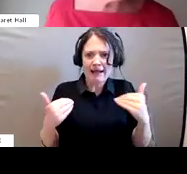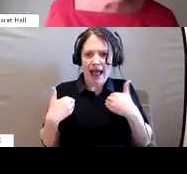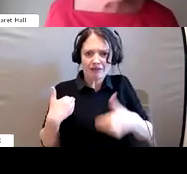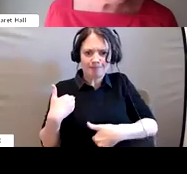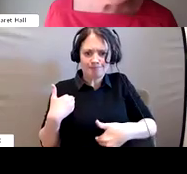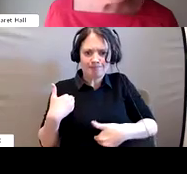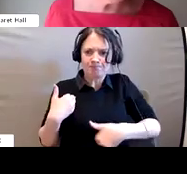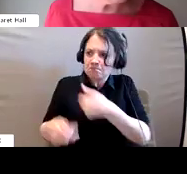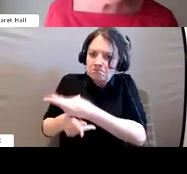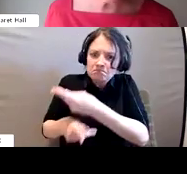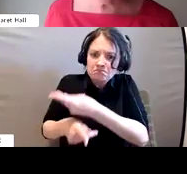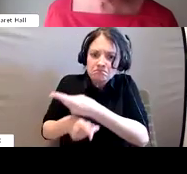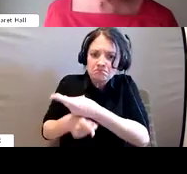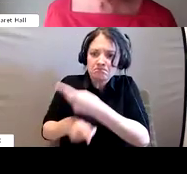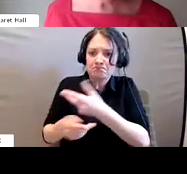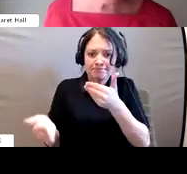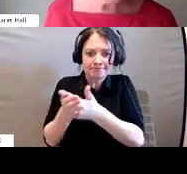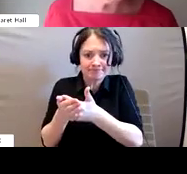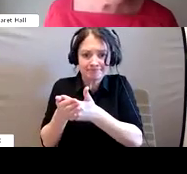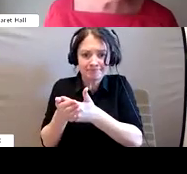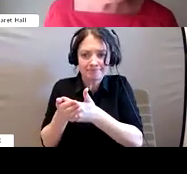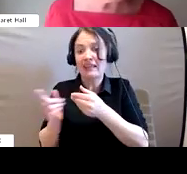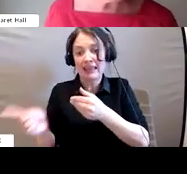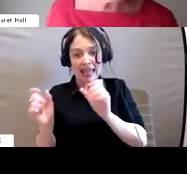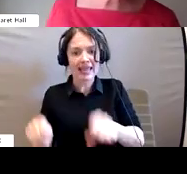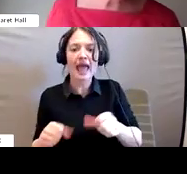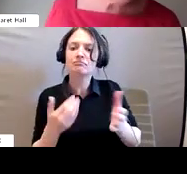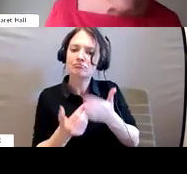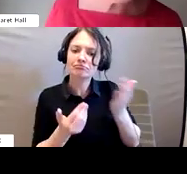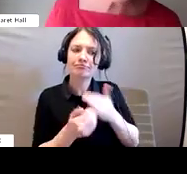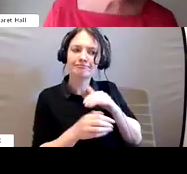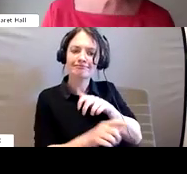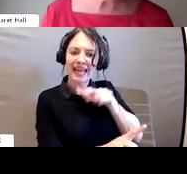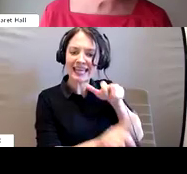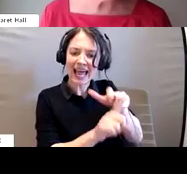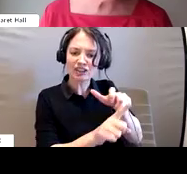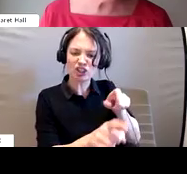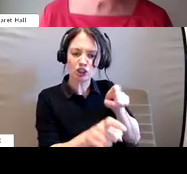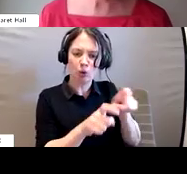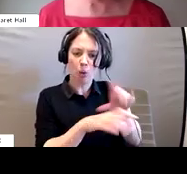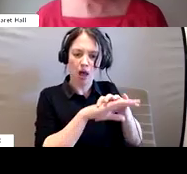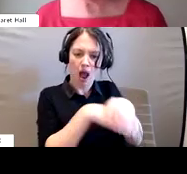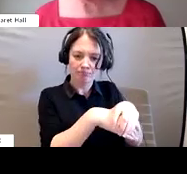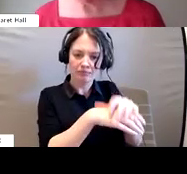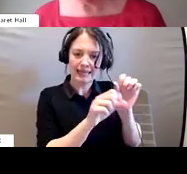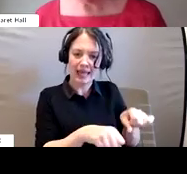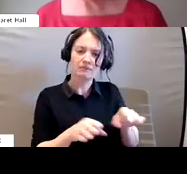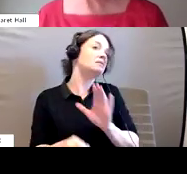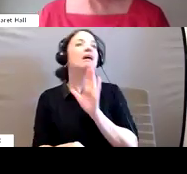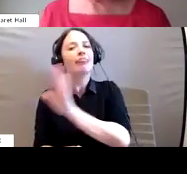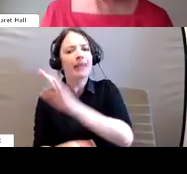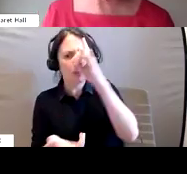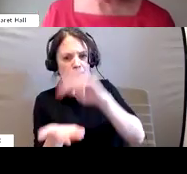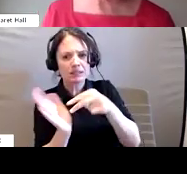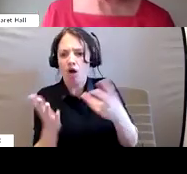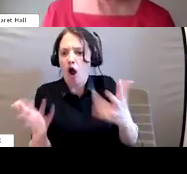or vehicle for capture and control by an adult child who seeks to use the relationship for that purpose. And of